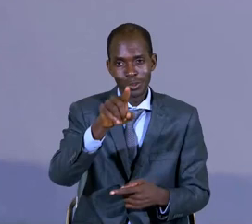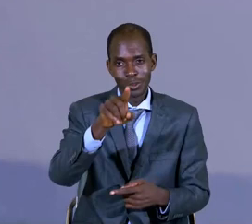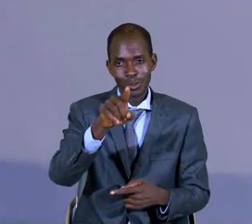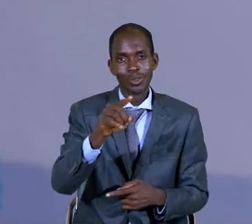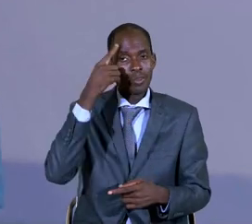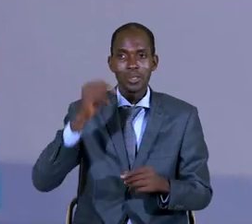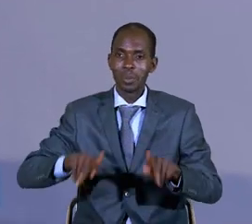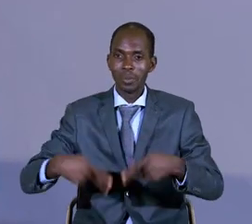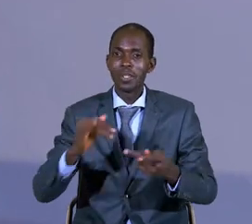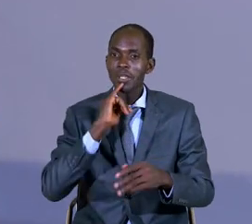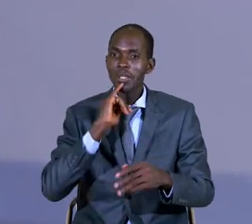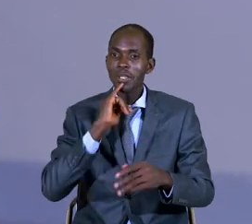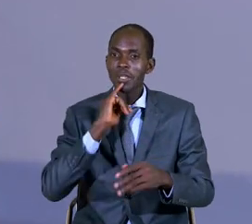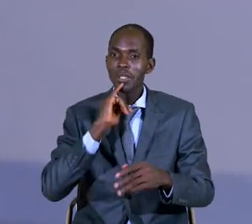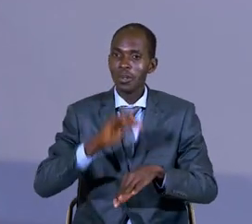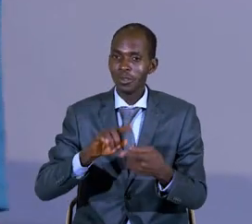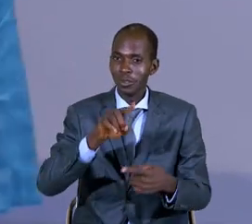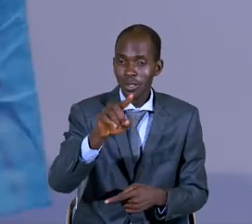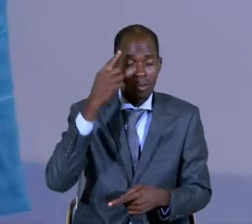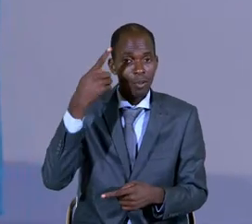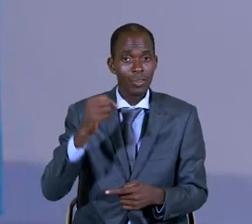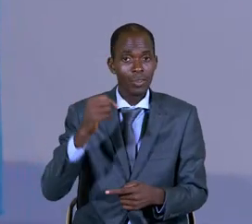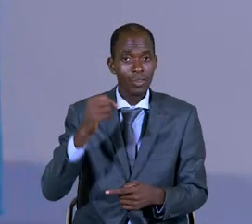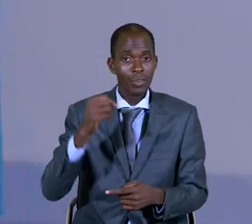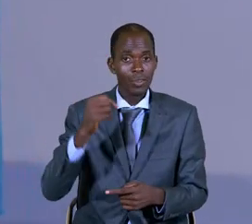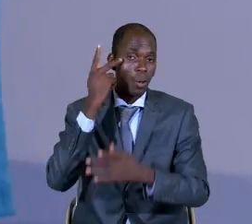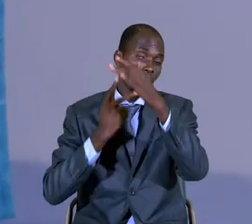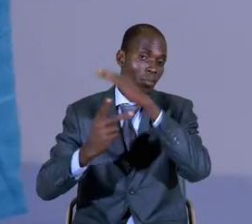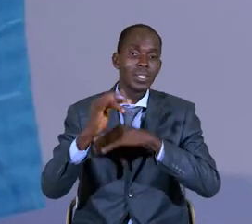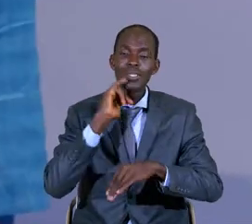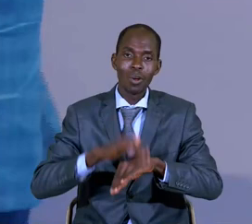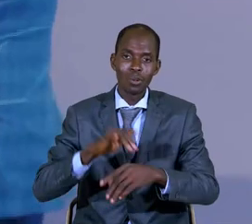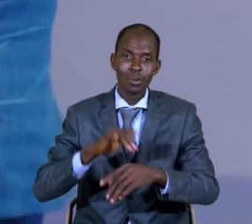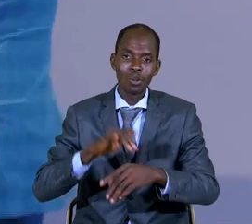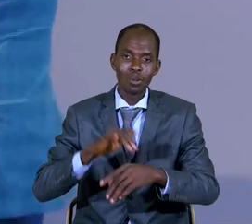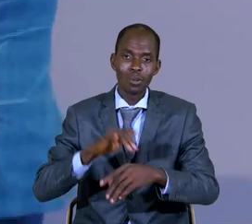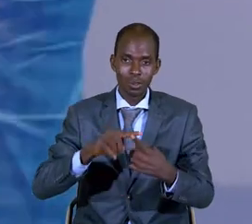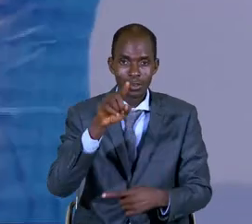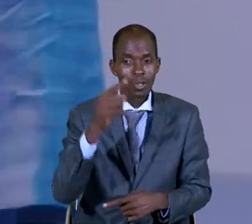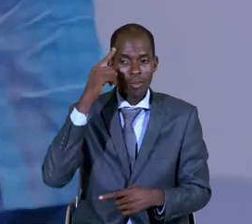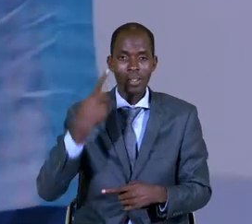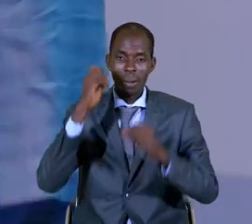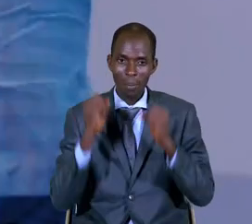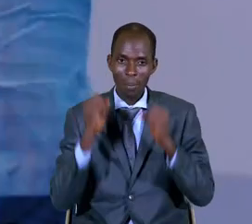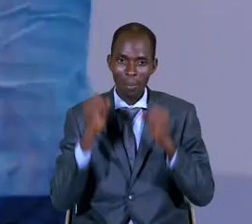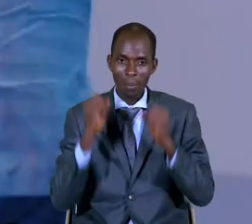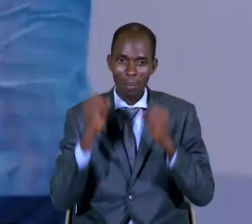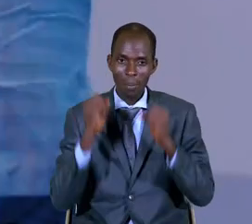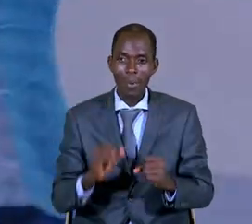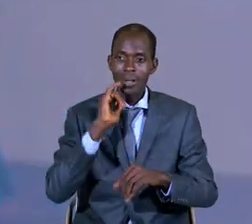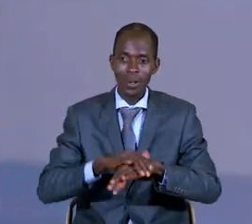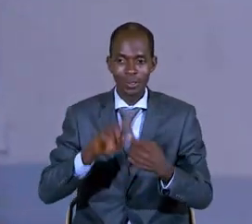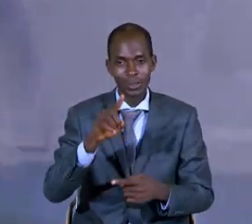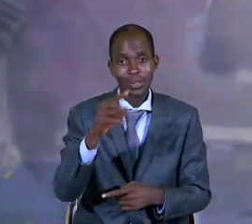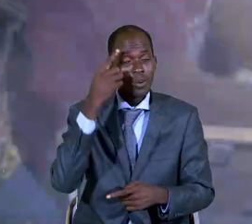provision is unto you. For the prophecy is unto you. For the power is unto